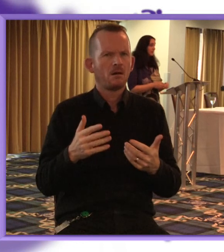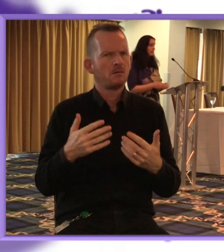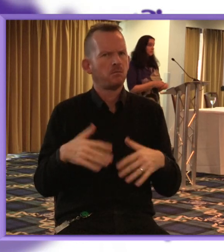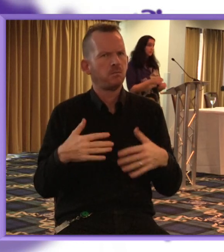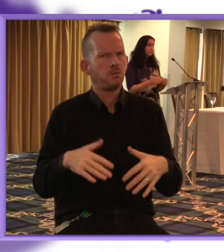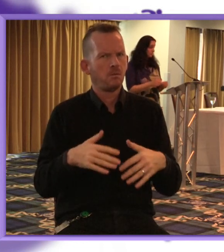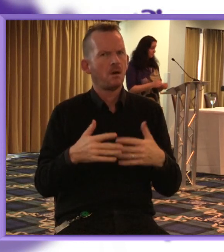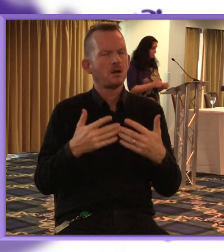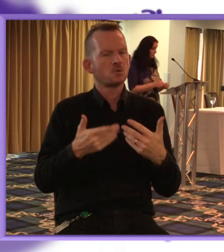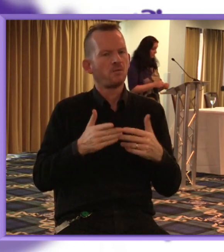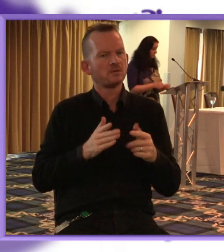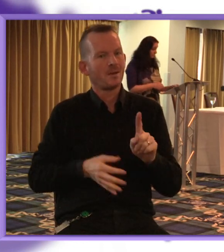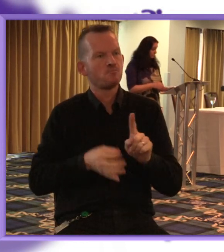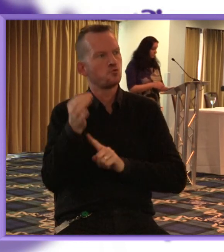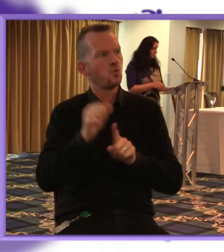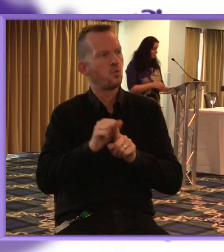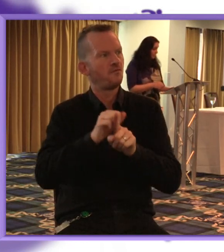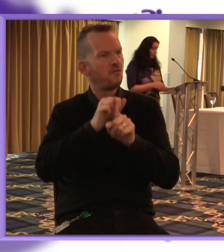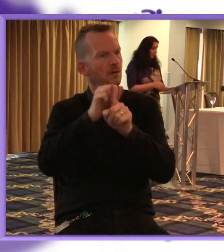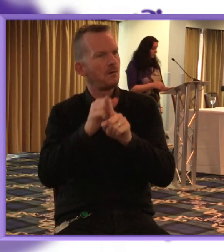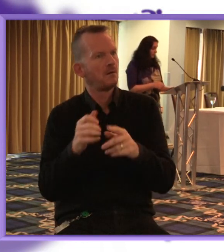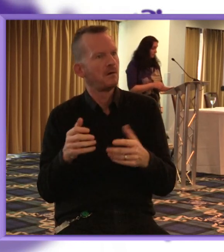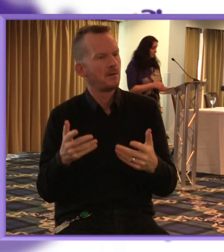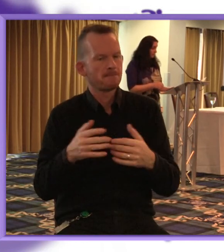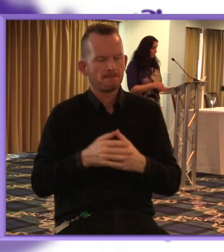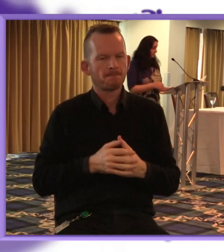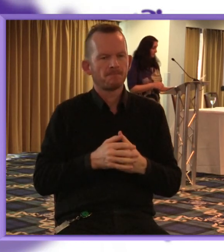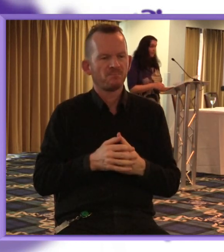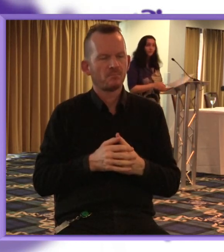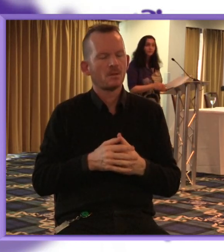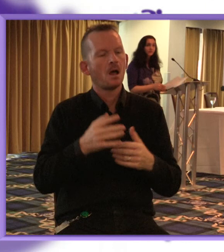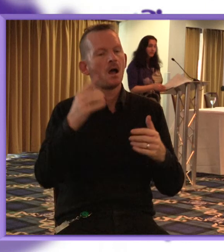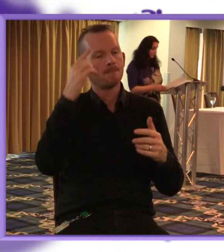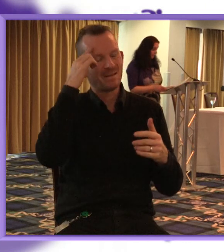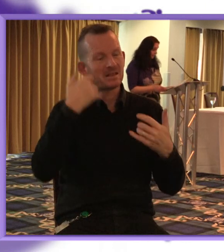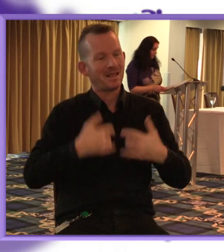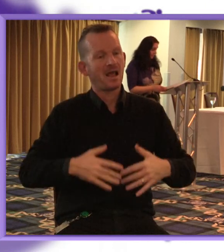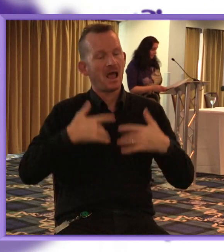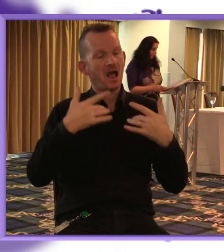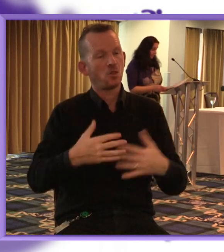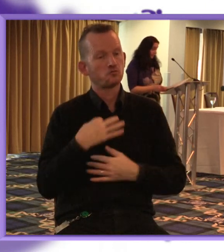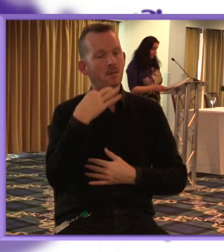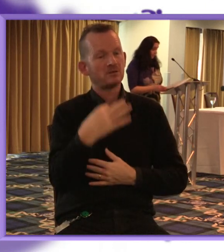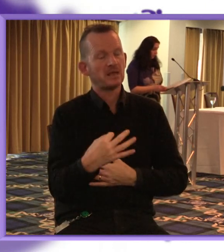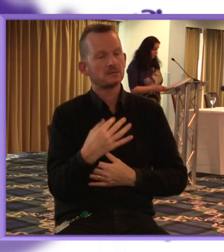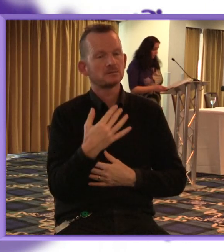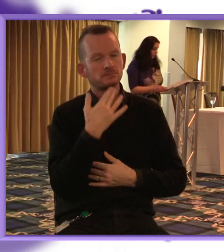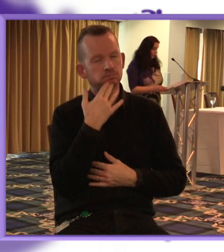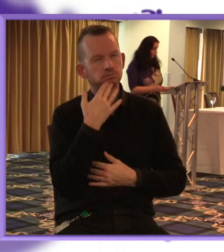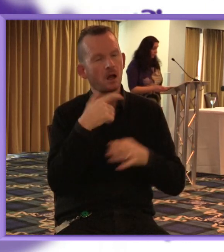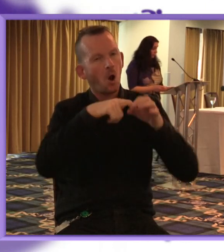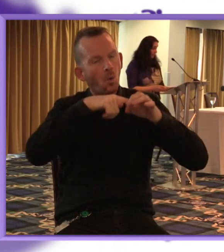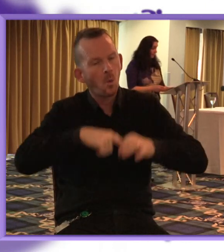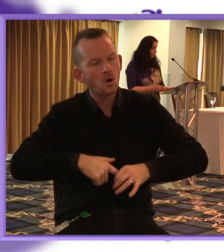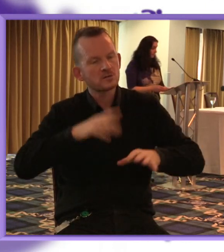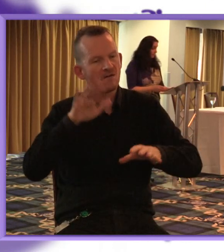got a way to go in terms of where we fit. Other stuff is that mental ill health represents, I think, nearly a quarter of all ill